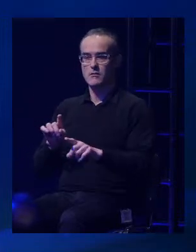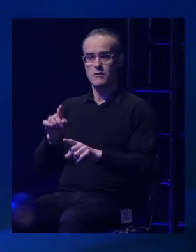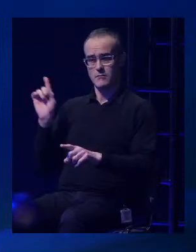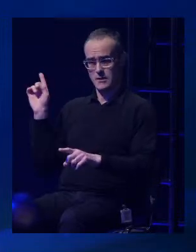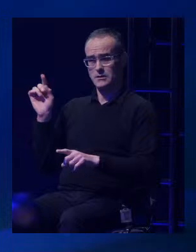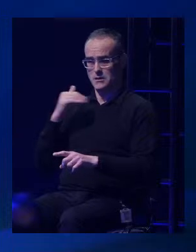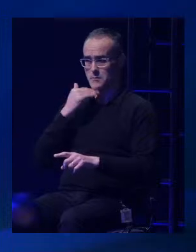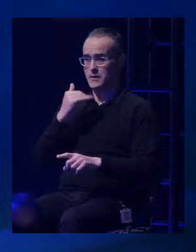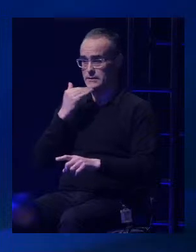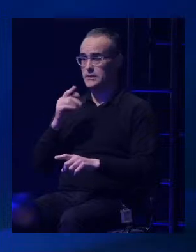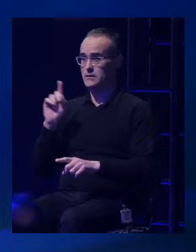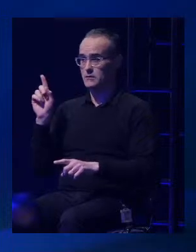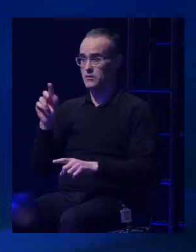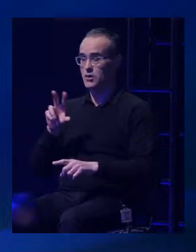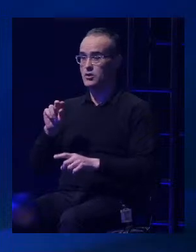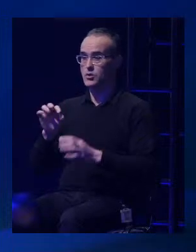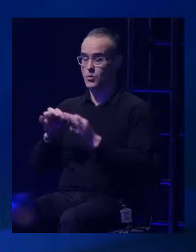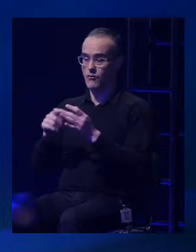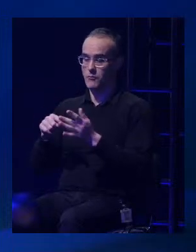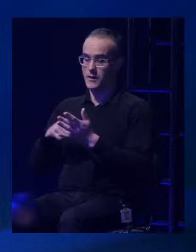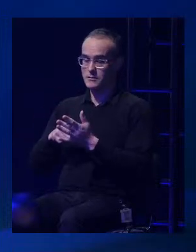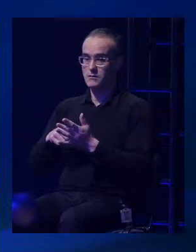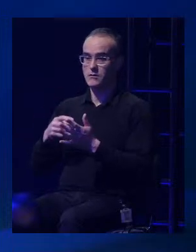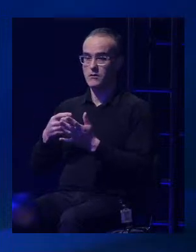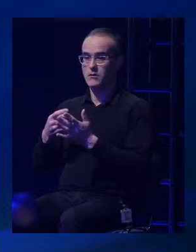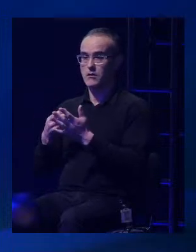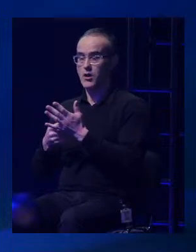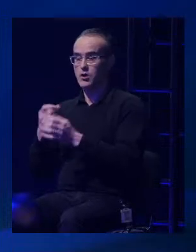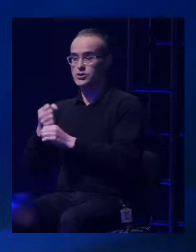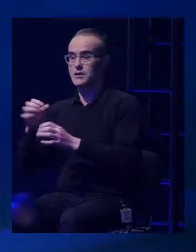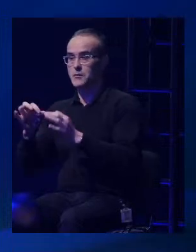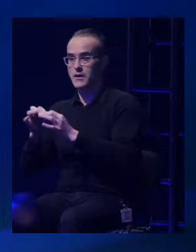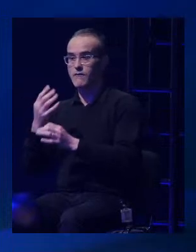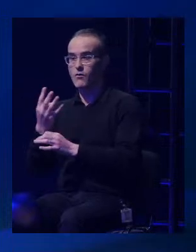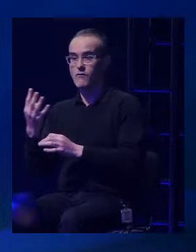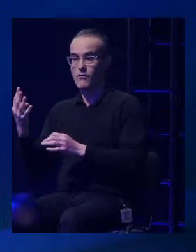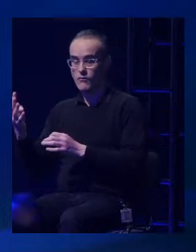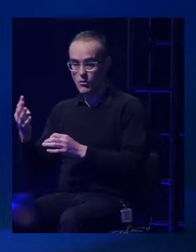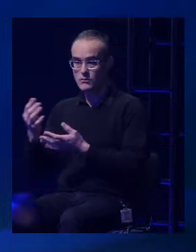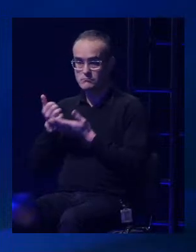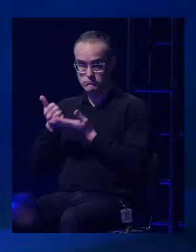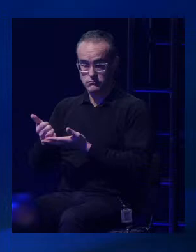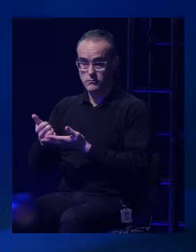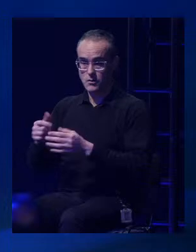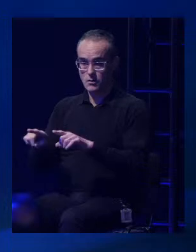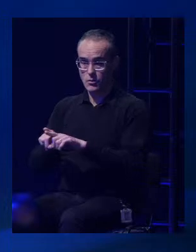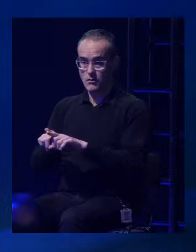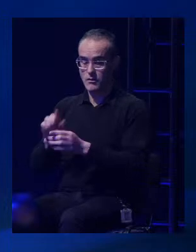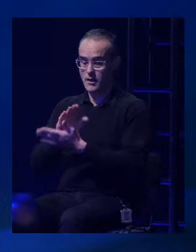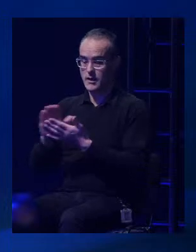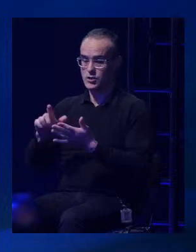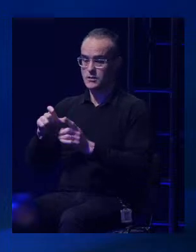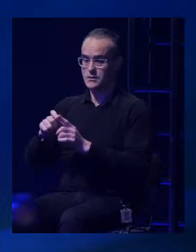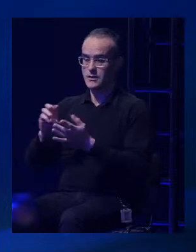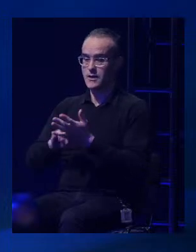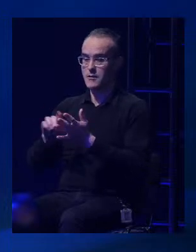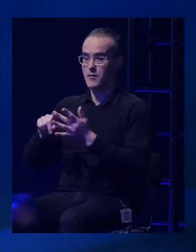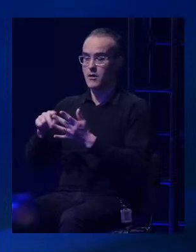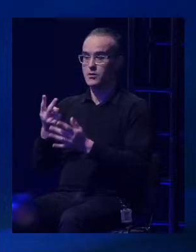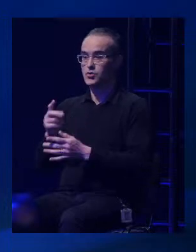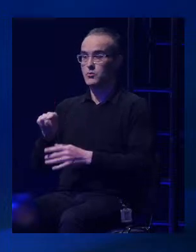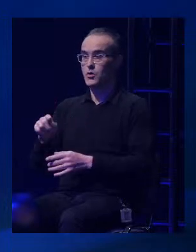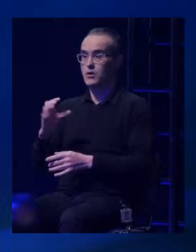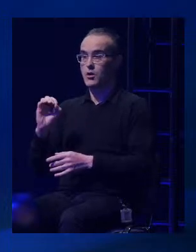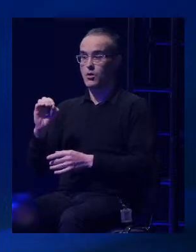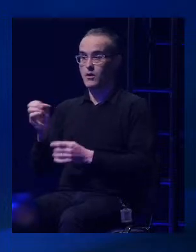It supports 12-bit RGB 444 up to 4K 30 frames per second. And it also has a HDMI 2.0 output as well, so you